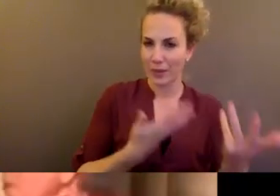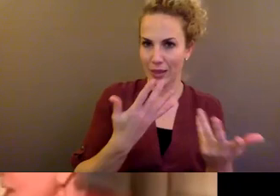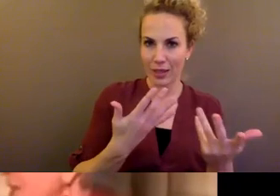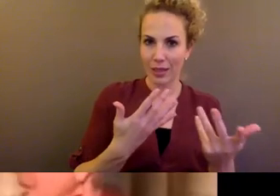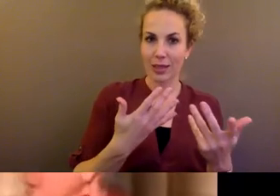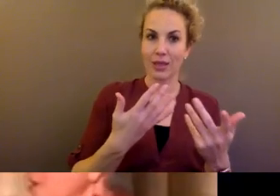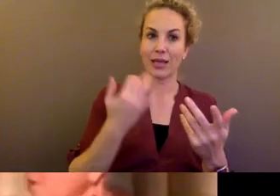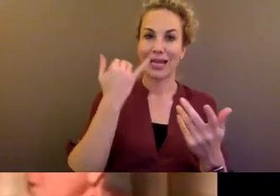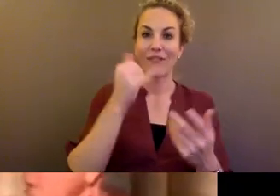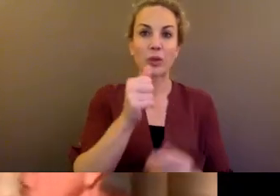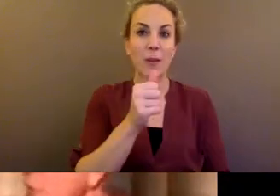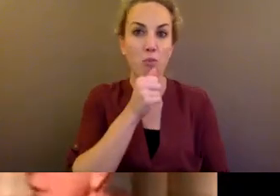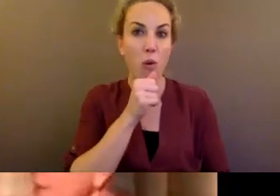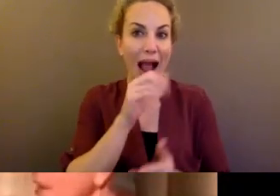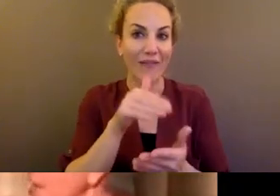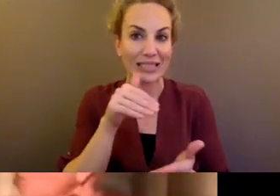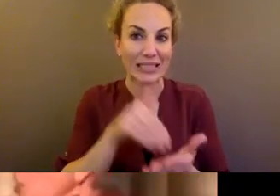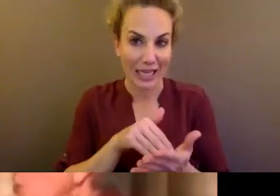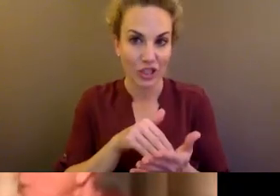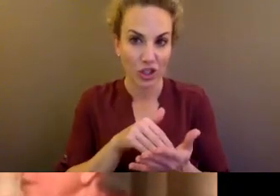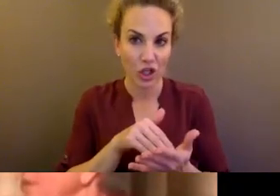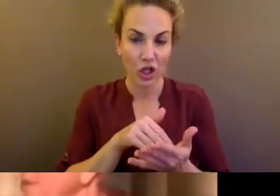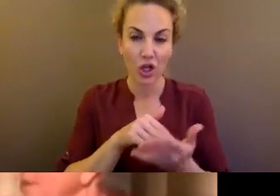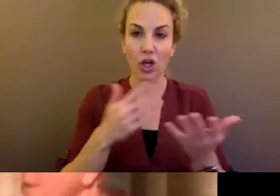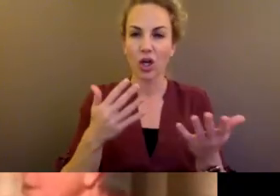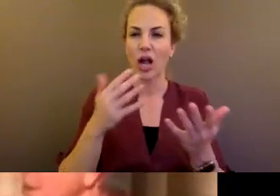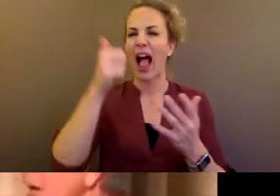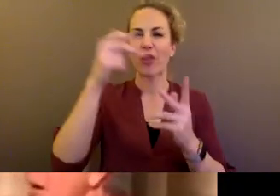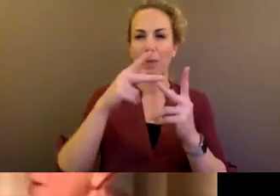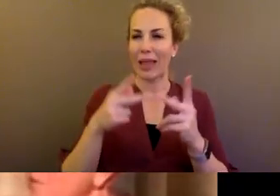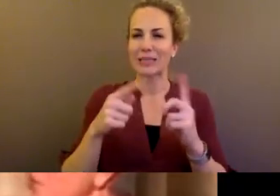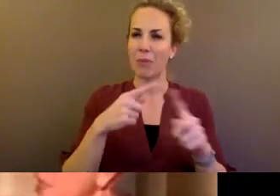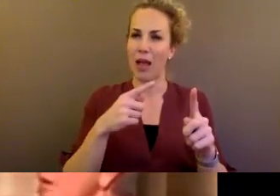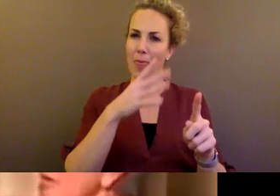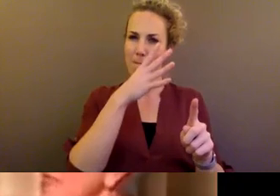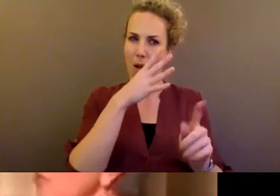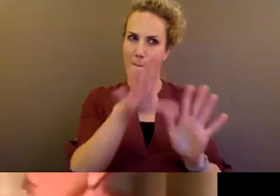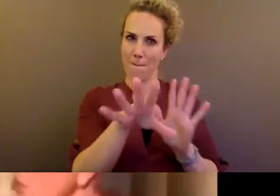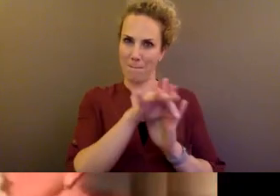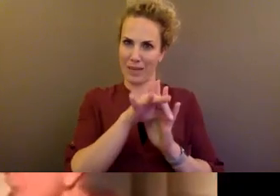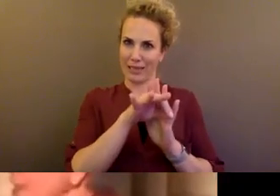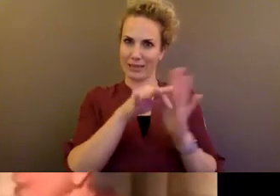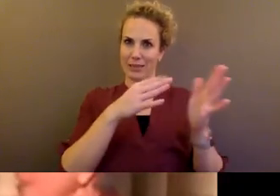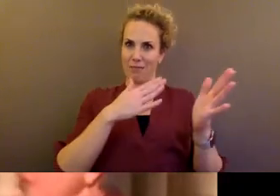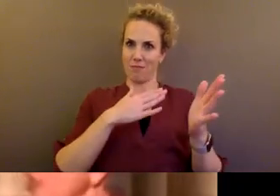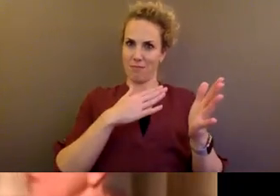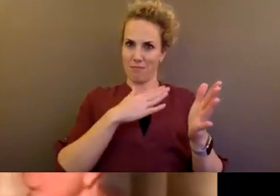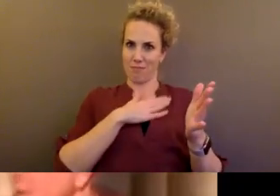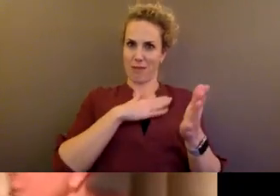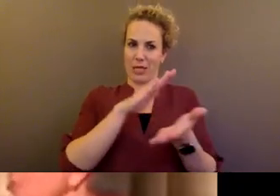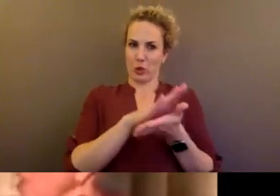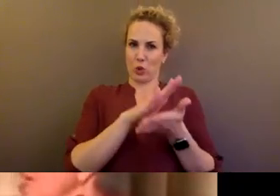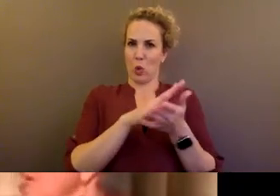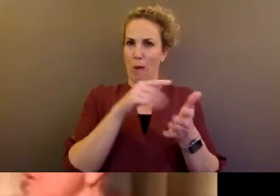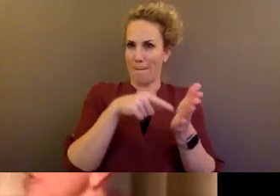this was a private center. She has found you. Mm-hmm. She has enrolled her child in the center. She is